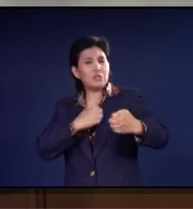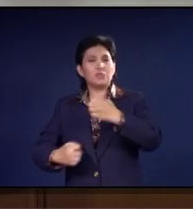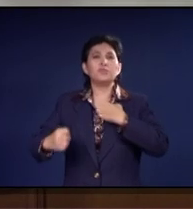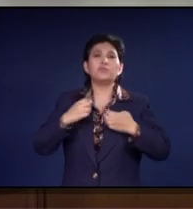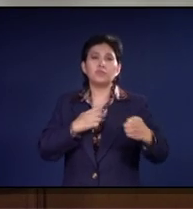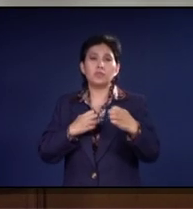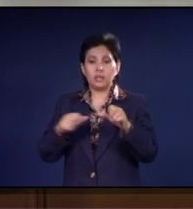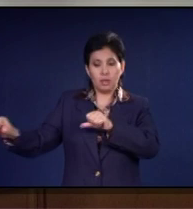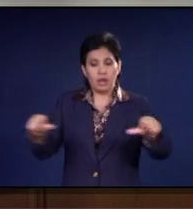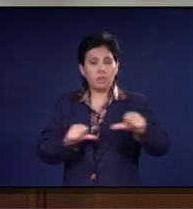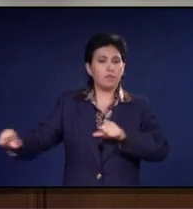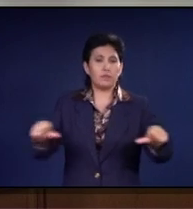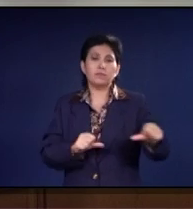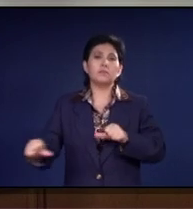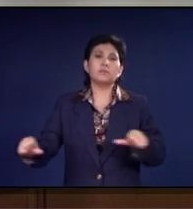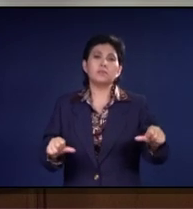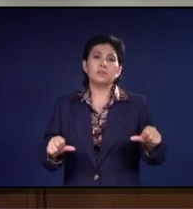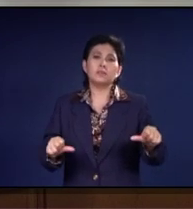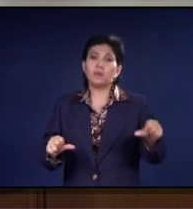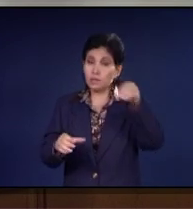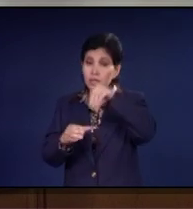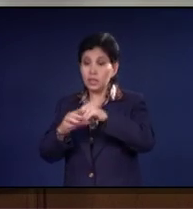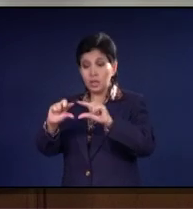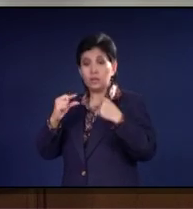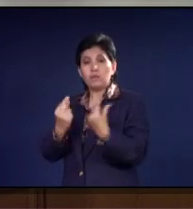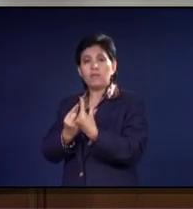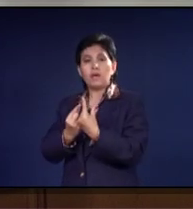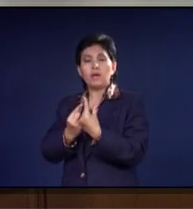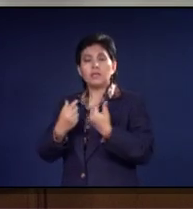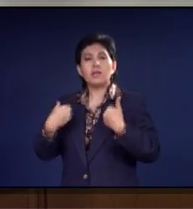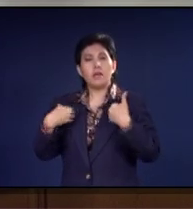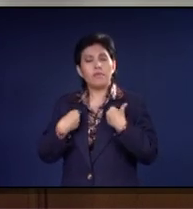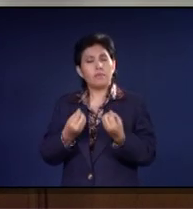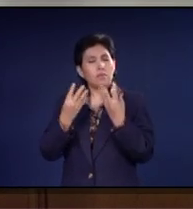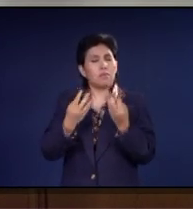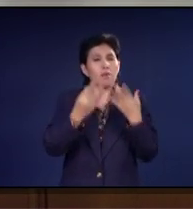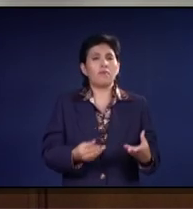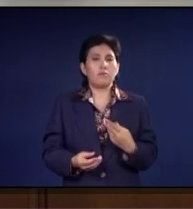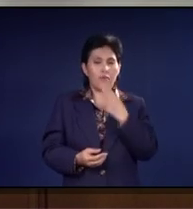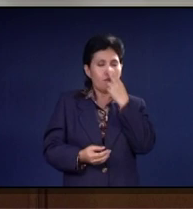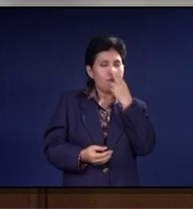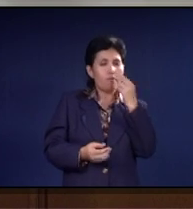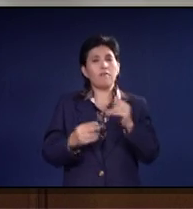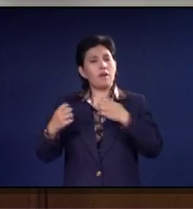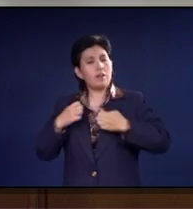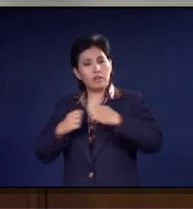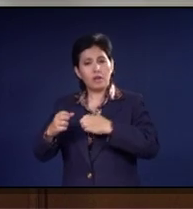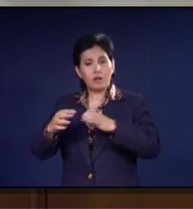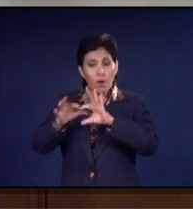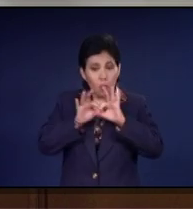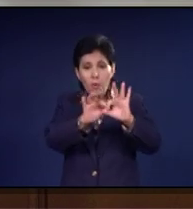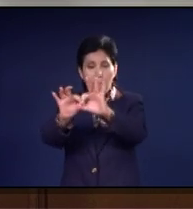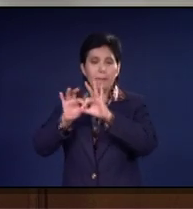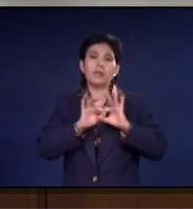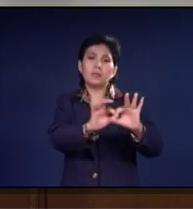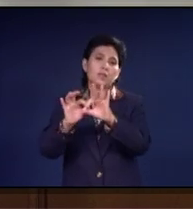enjoying the activities. They were in a group and they had so much fun. They were cooperating with each other. They were